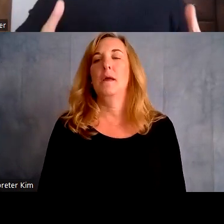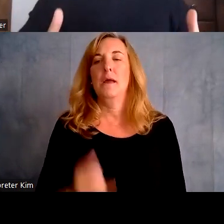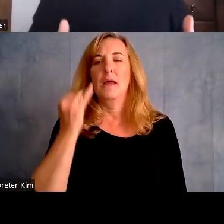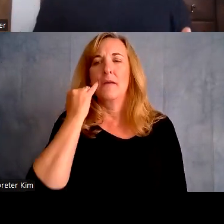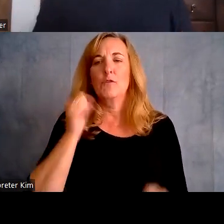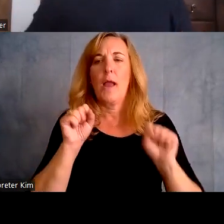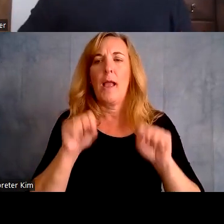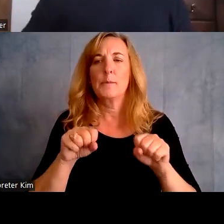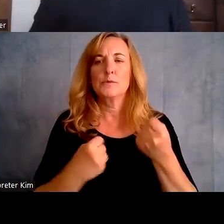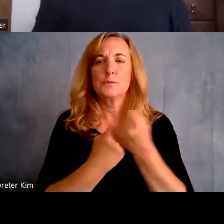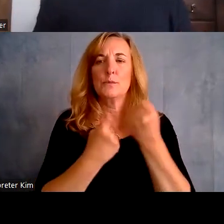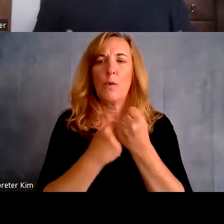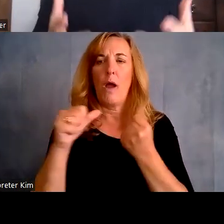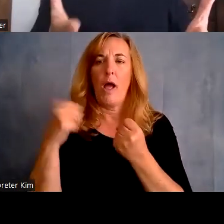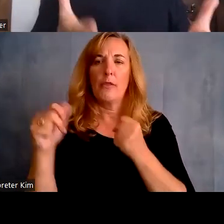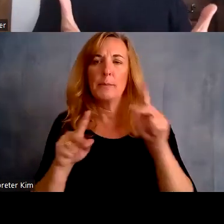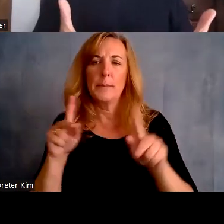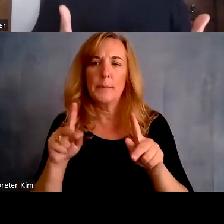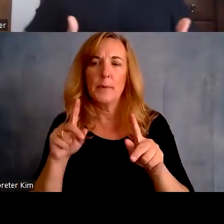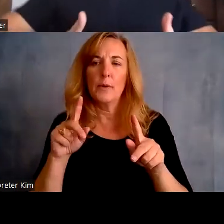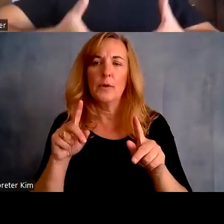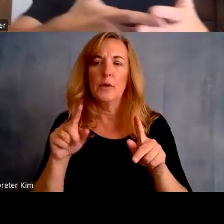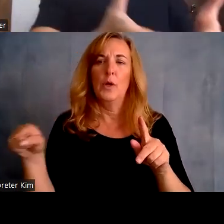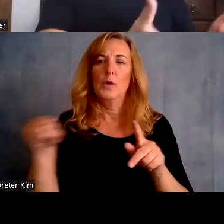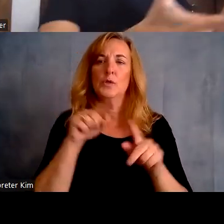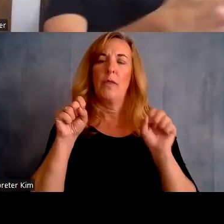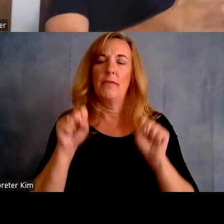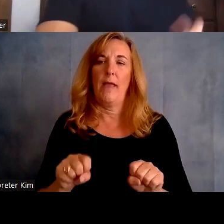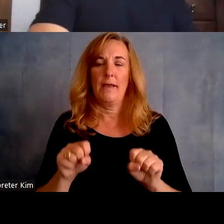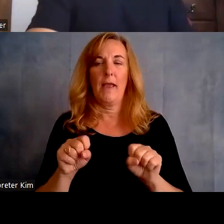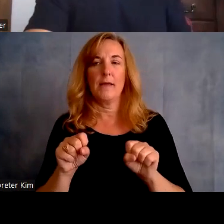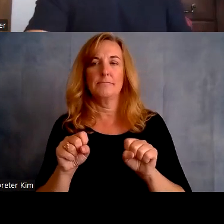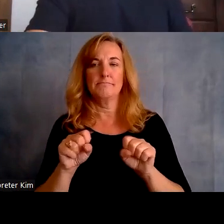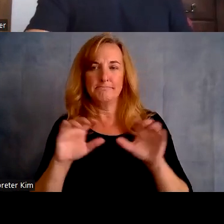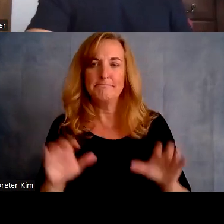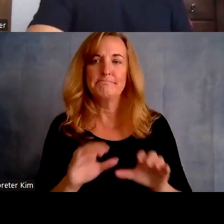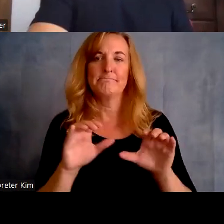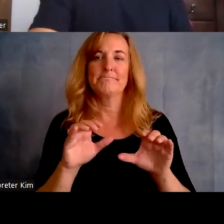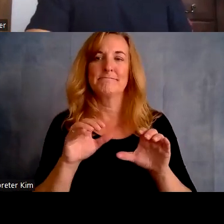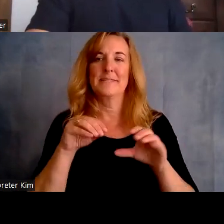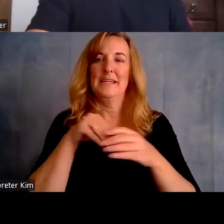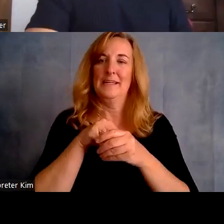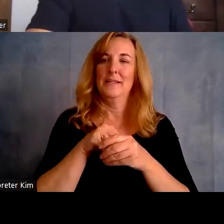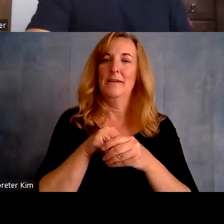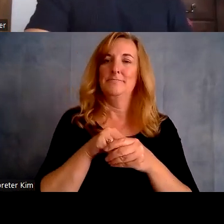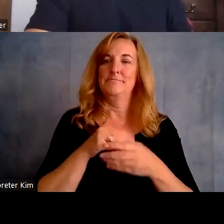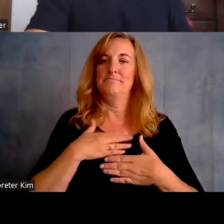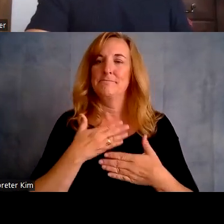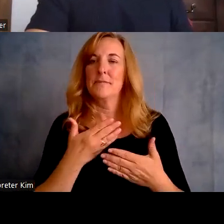support other people so that they can participate more actively in the practice of hospitality by using their